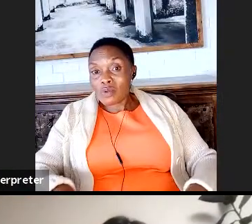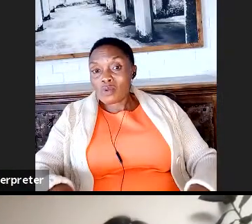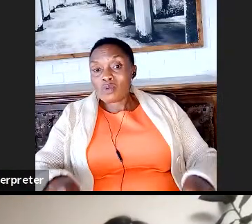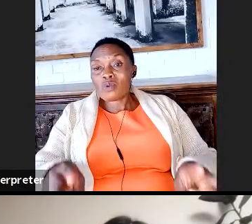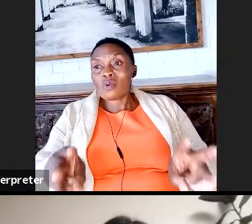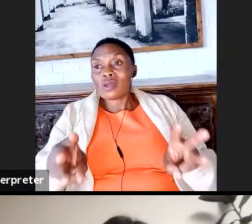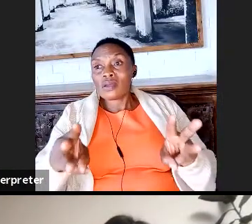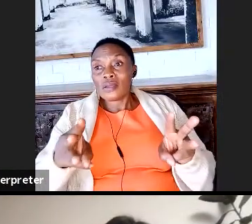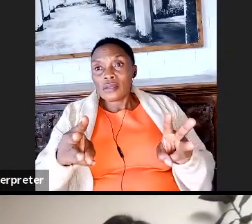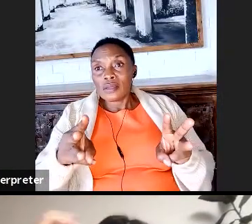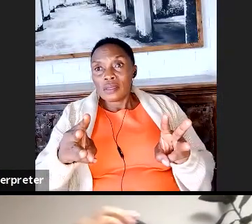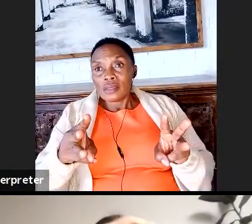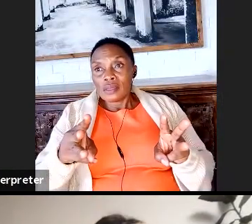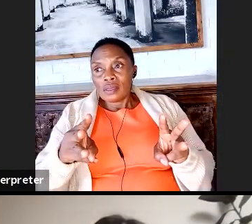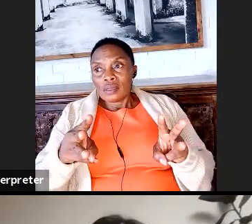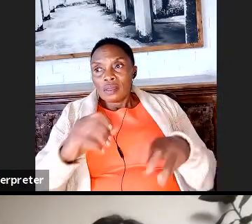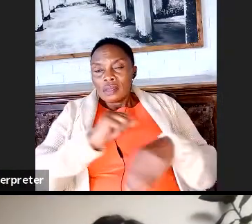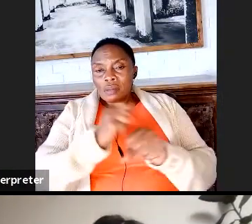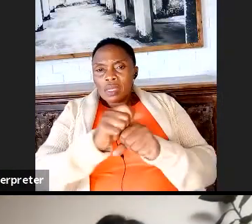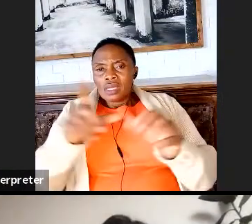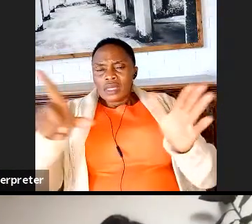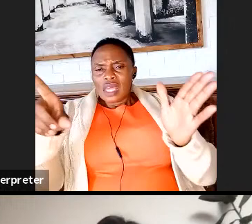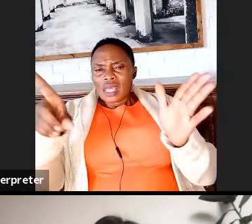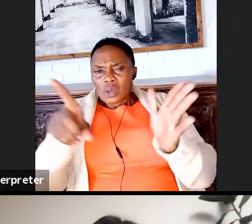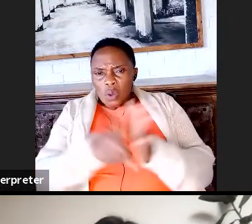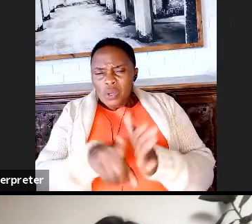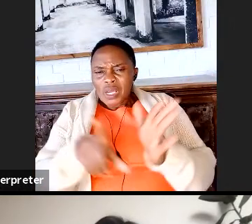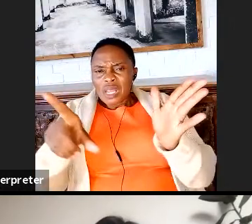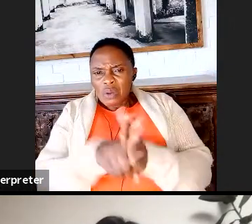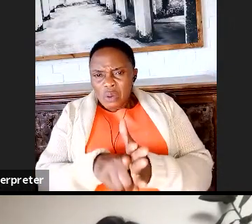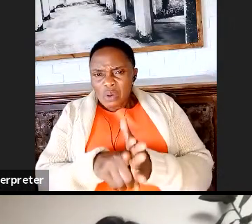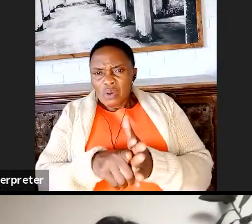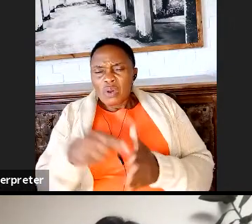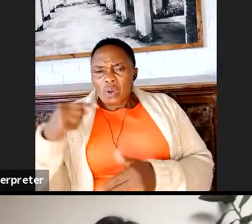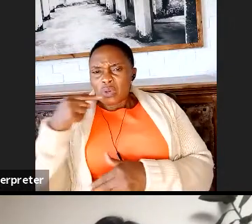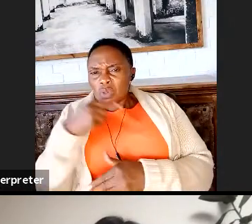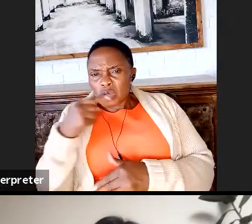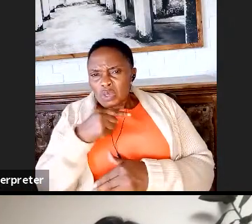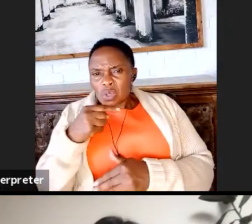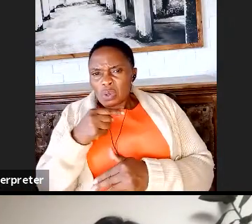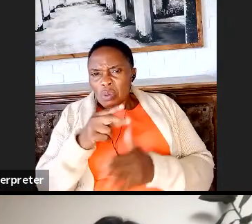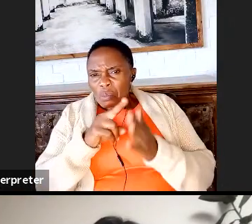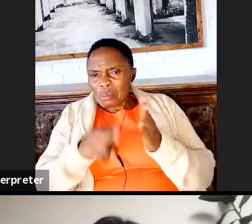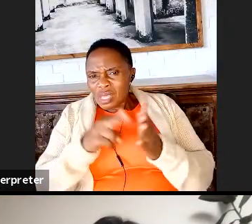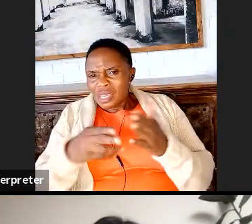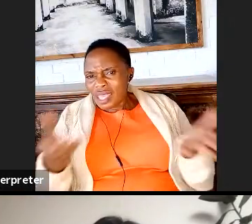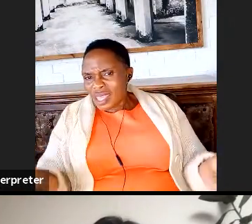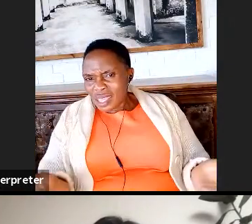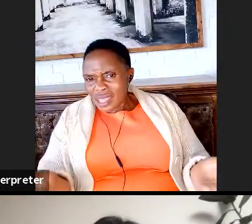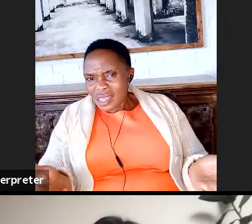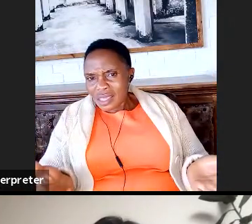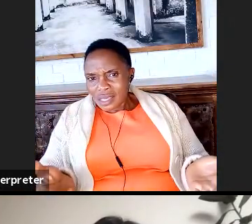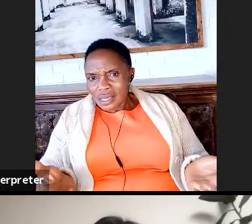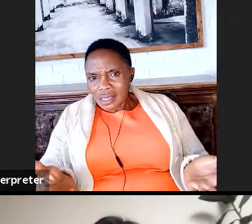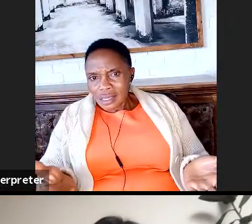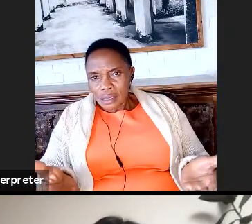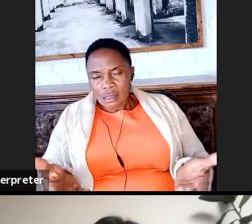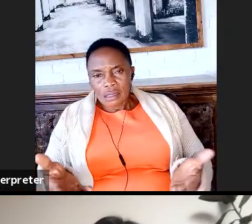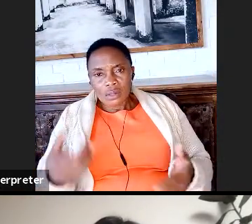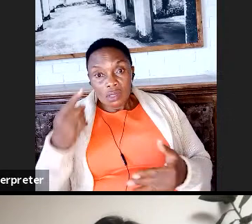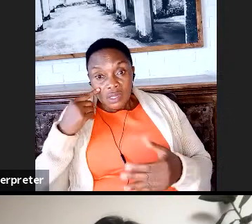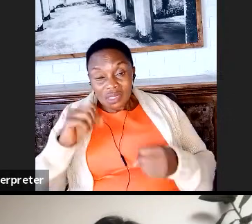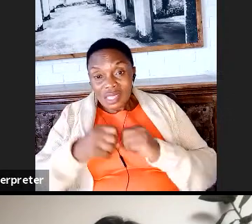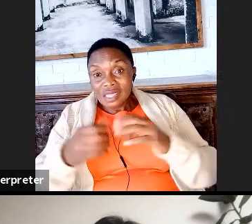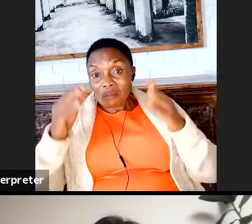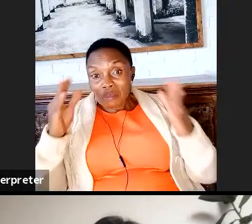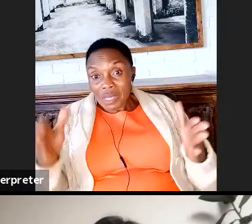on regulating social media. It took us as activists, but also maybe just researchers or